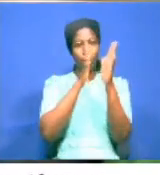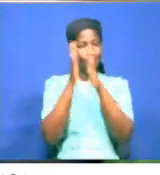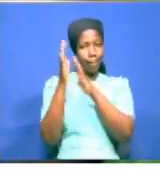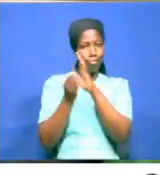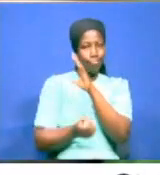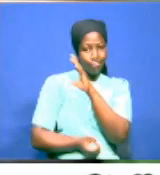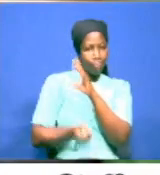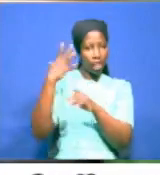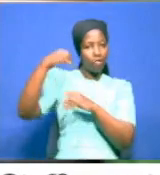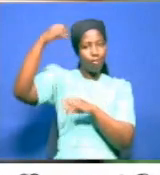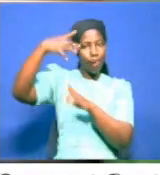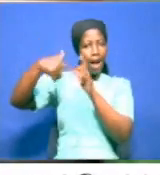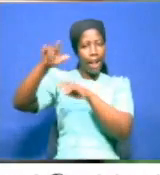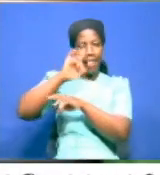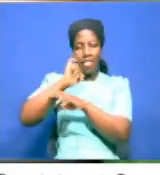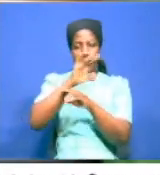increased from